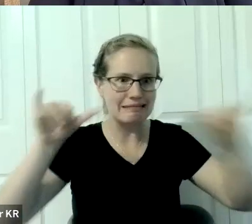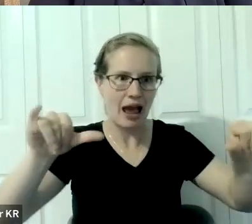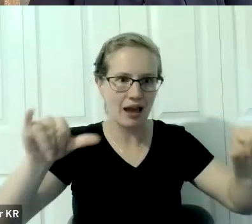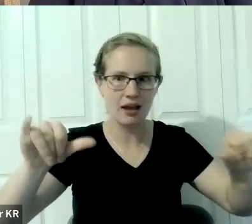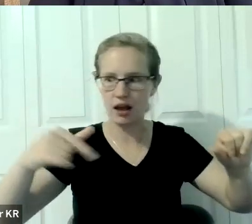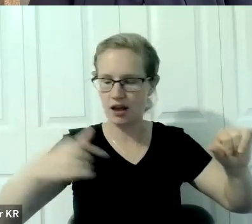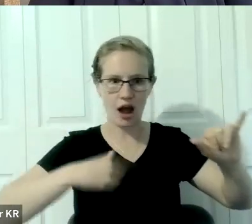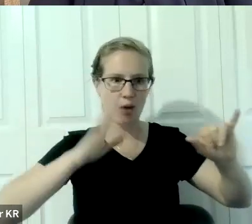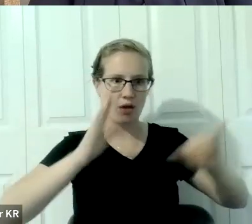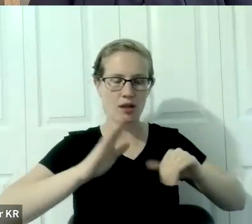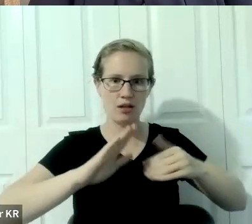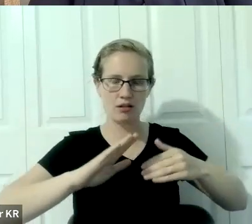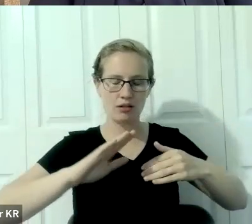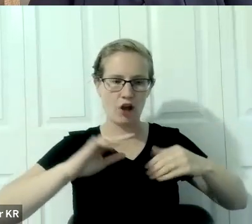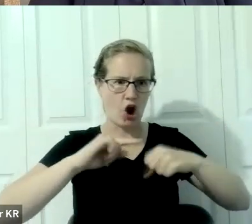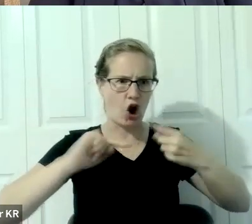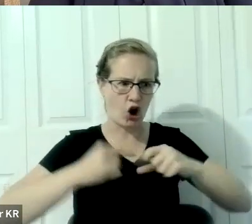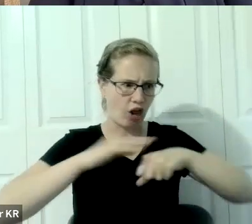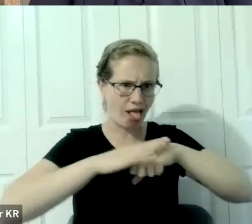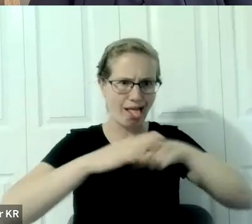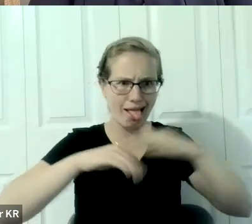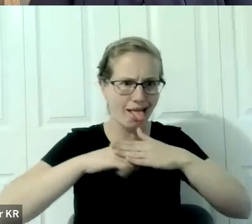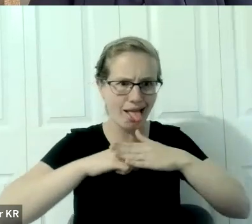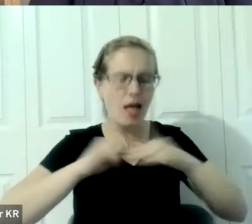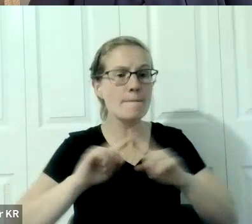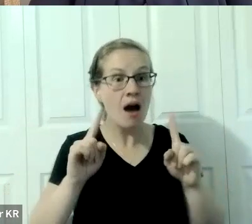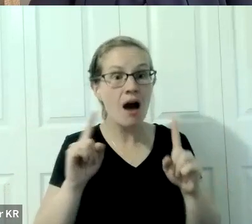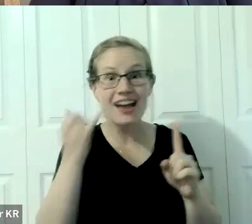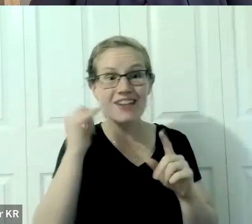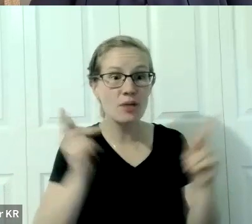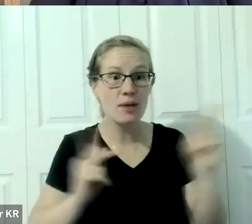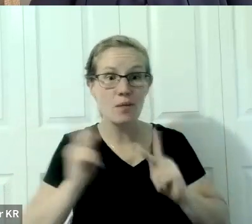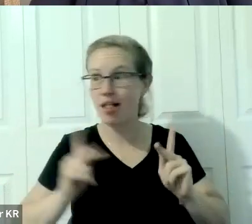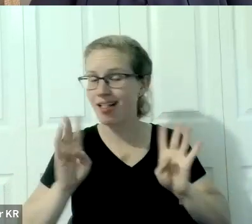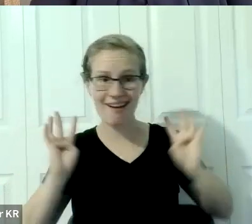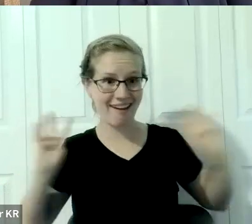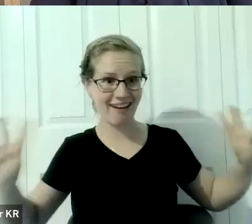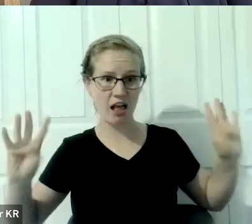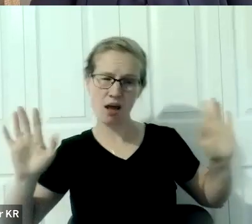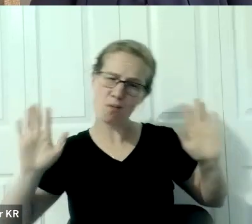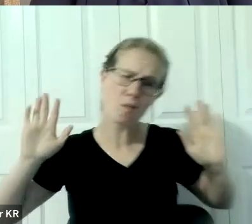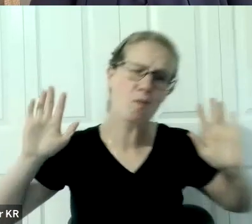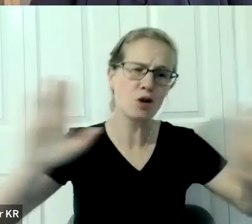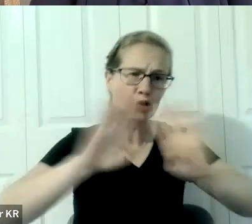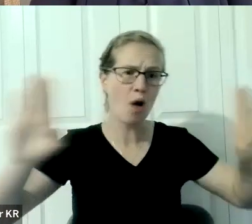really, really sore knuckles. But if you've got a bunch of people helping you push that wall, there's a chance it can